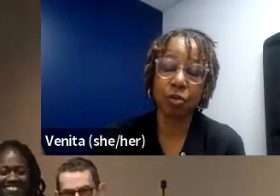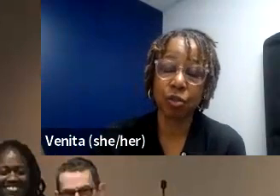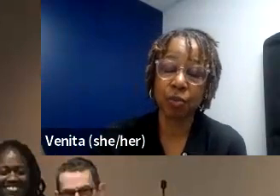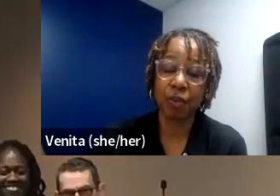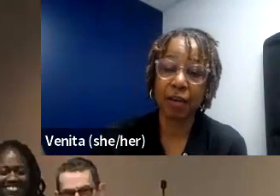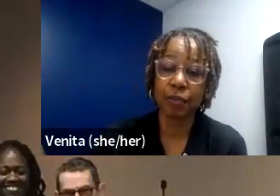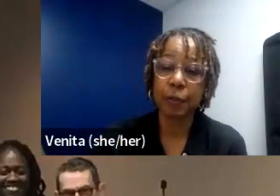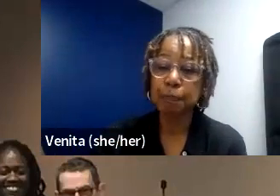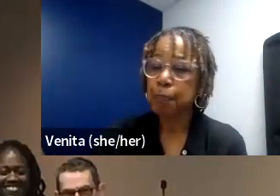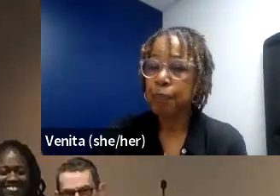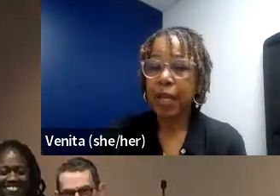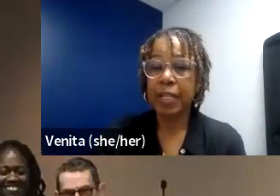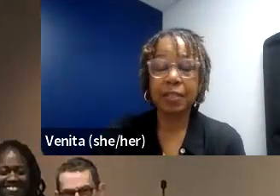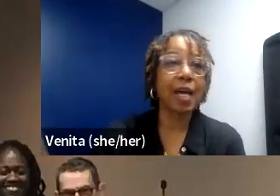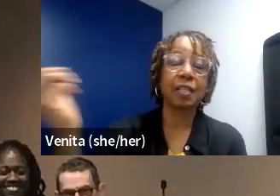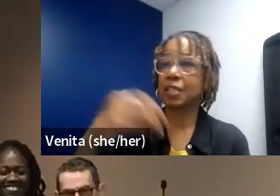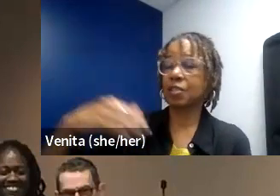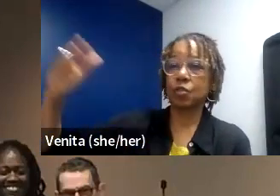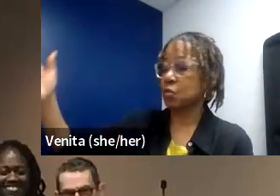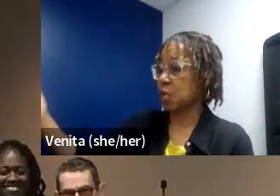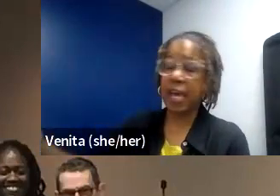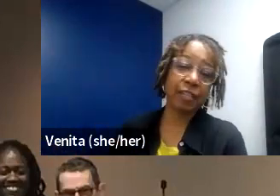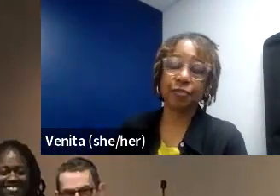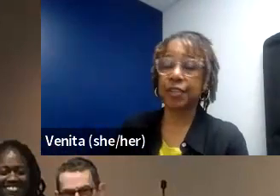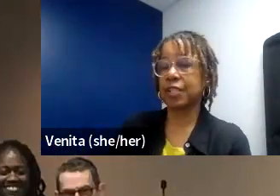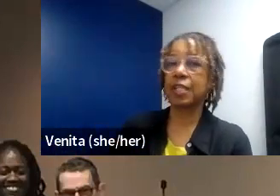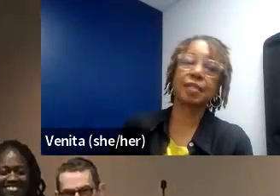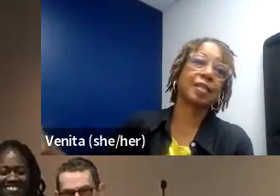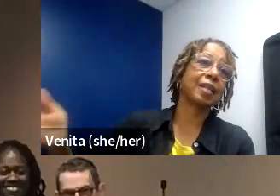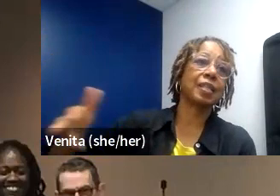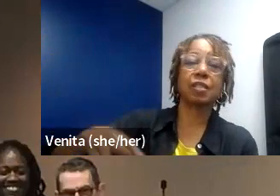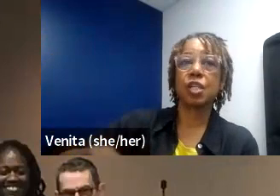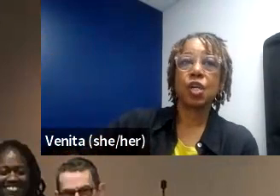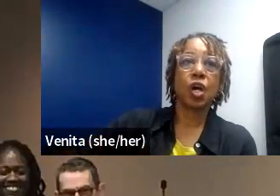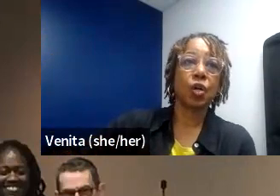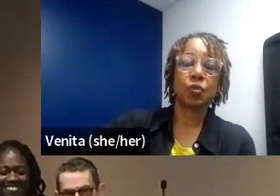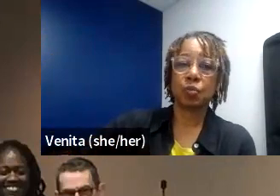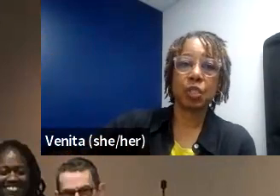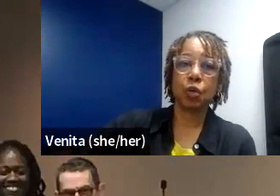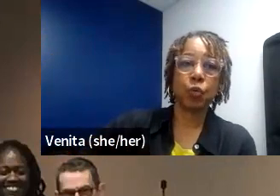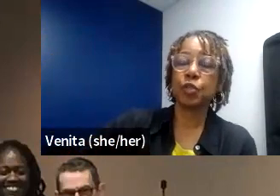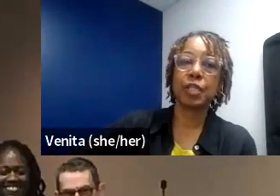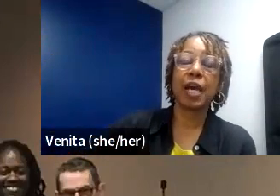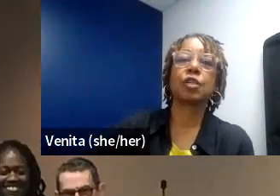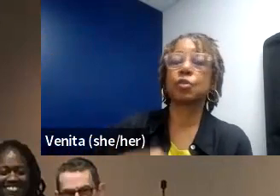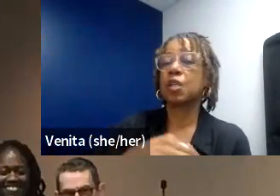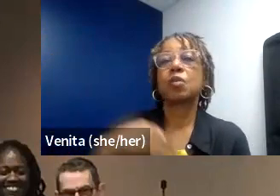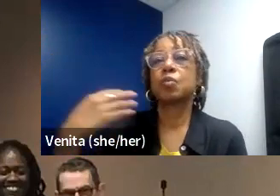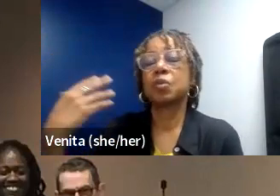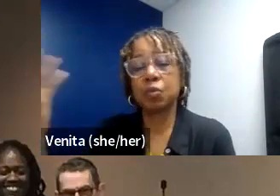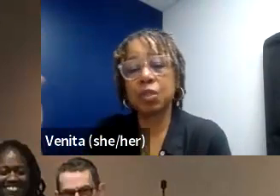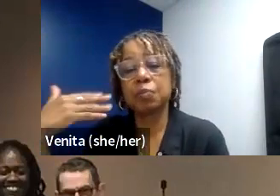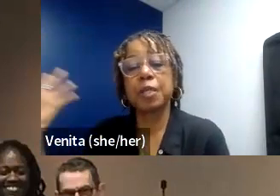define long-term survivors. And it's not this age 50, it's not this, you know, when you were